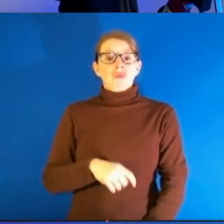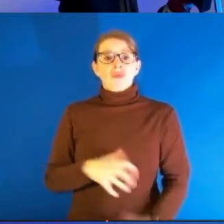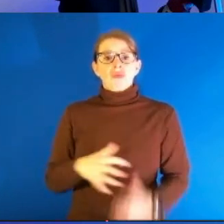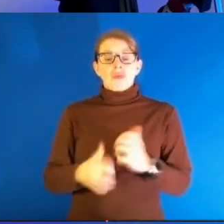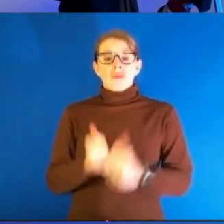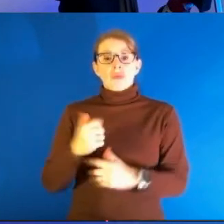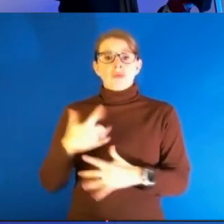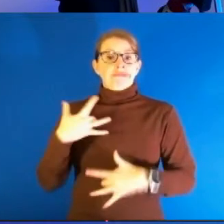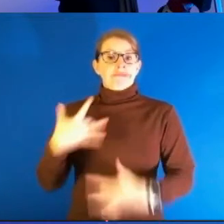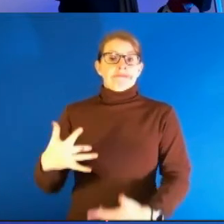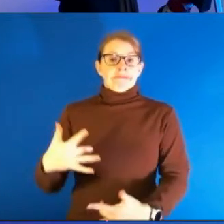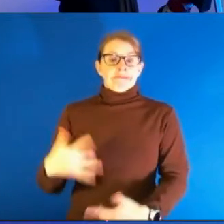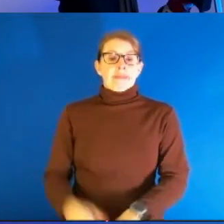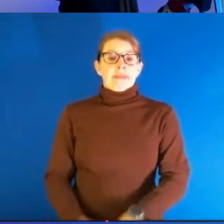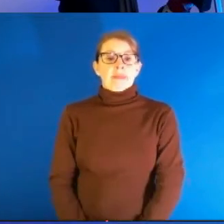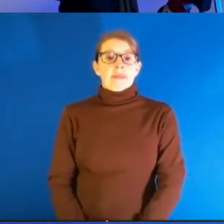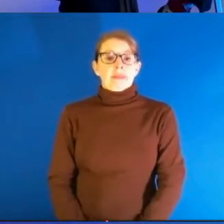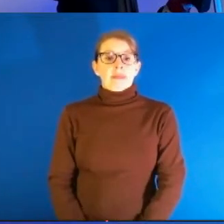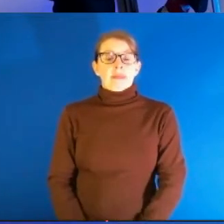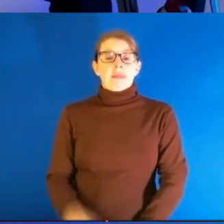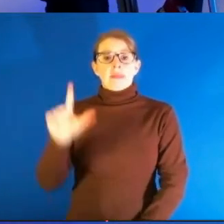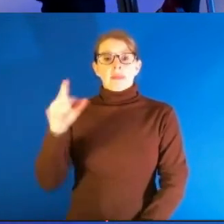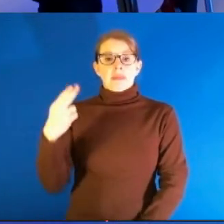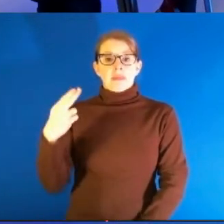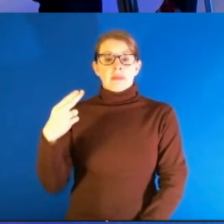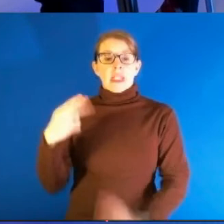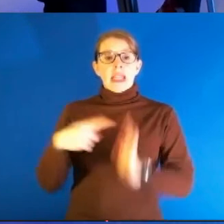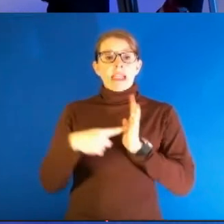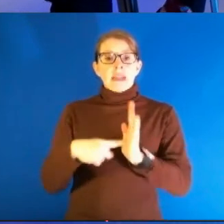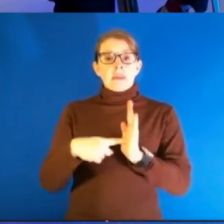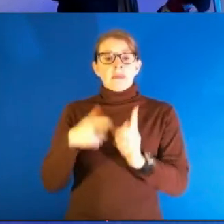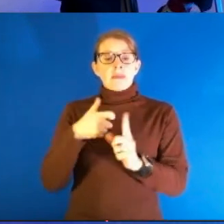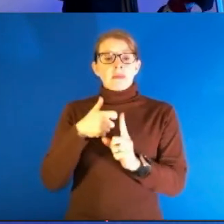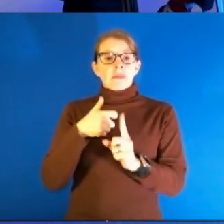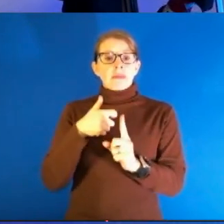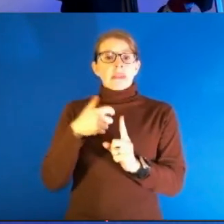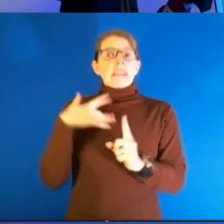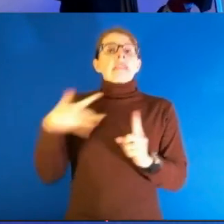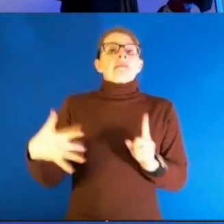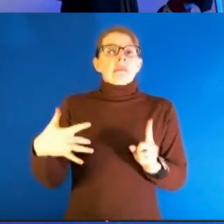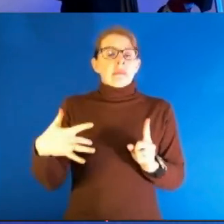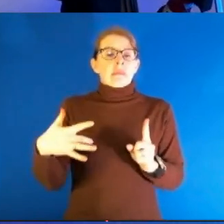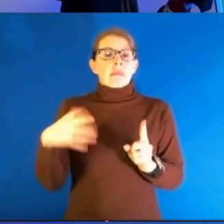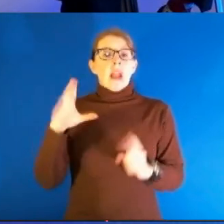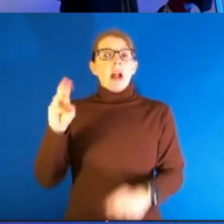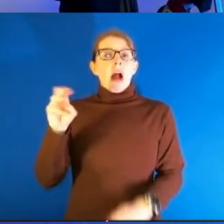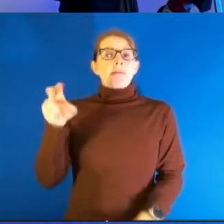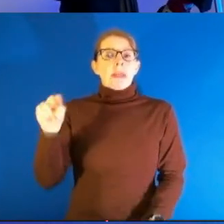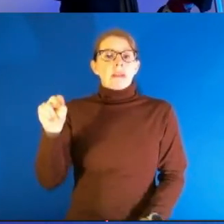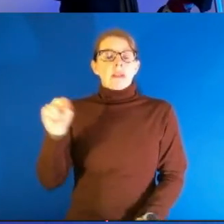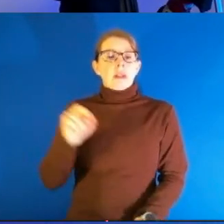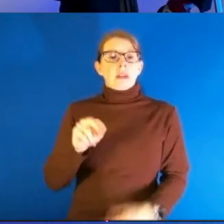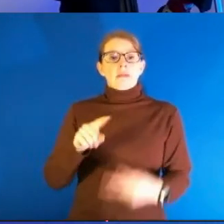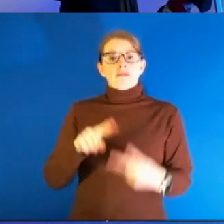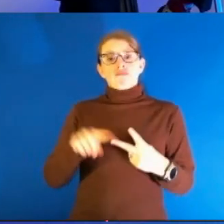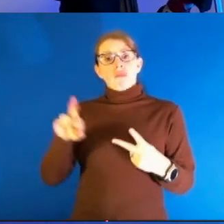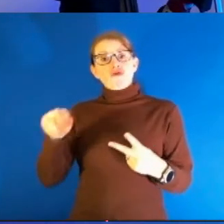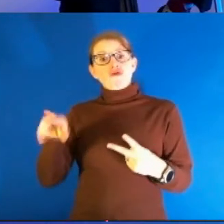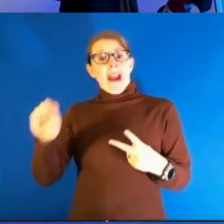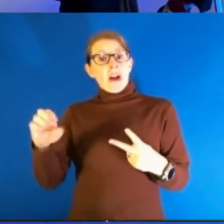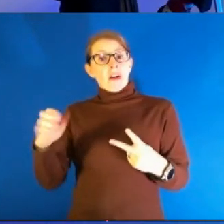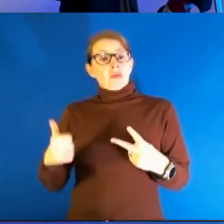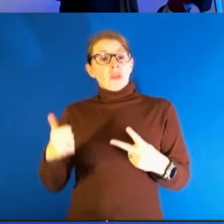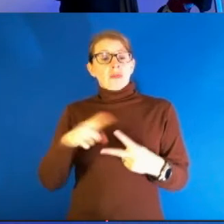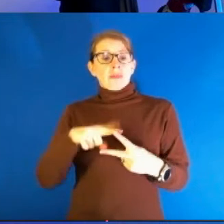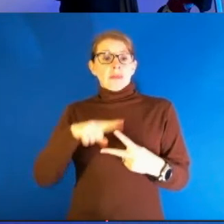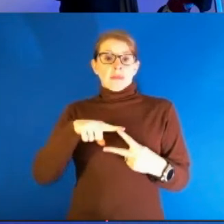common long hauler symptom that you hear, the most common? And then what's one of the most rare that you've... The most common that we're